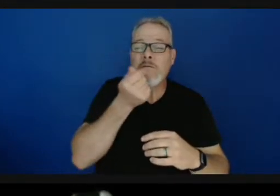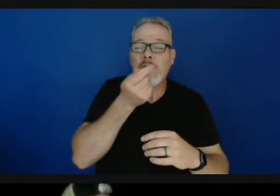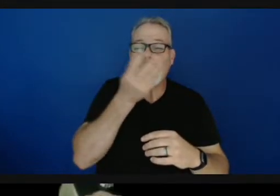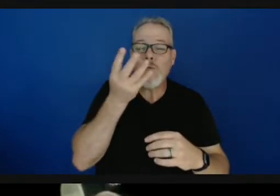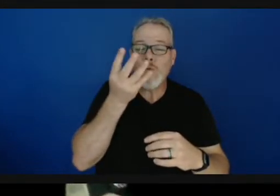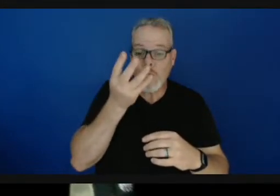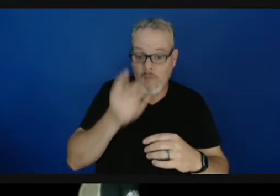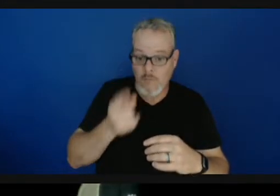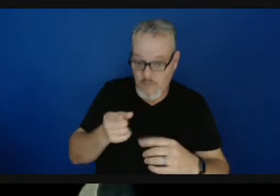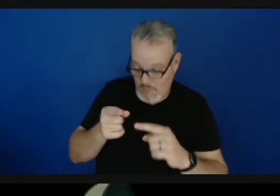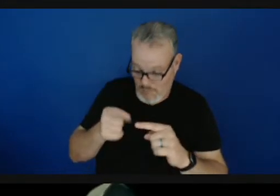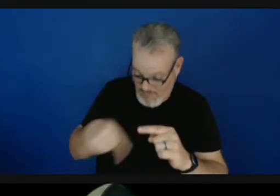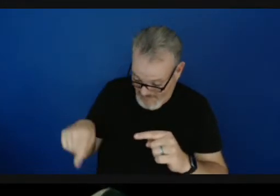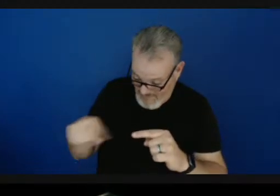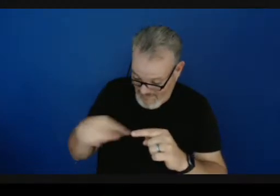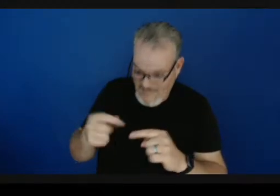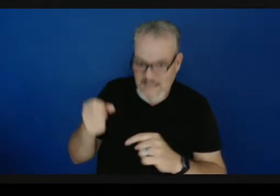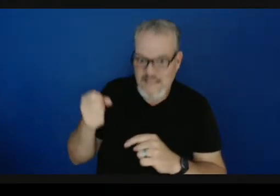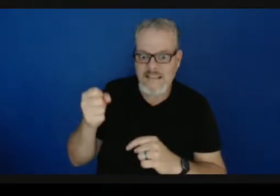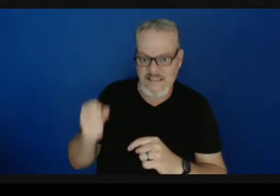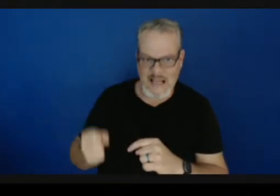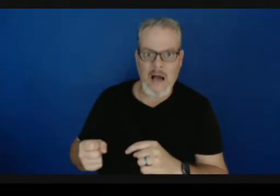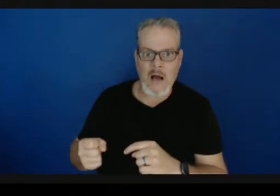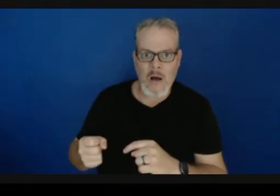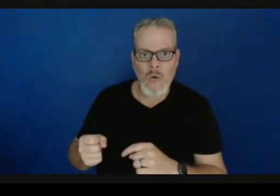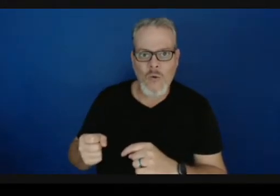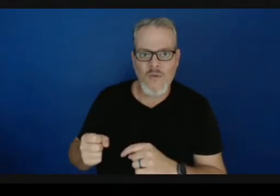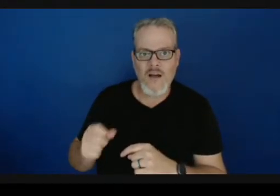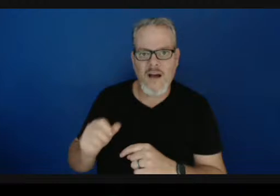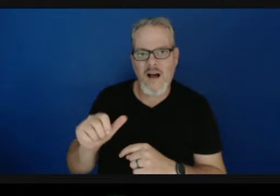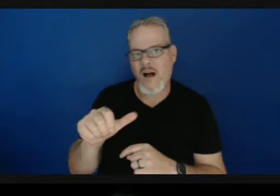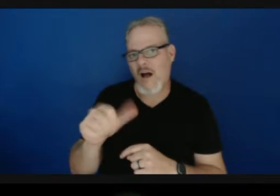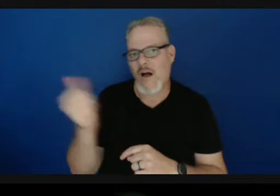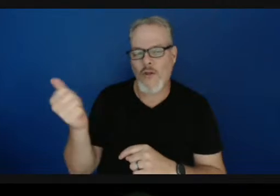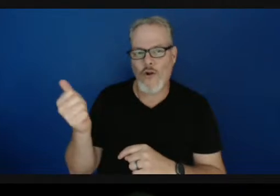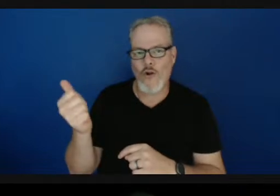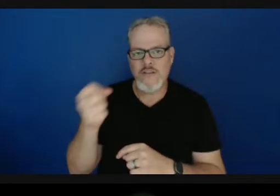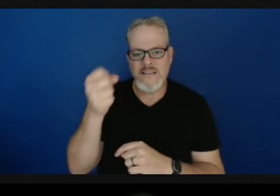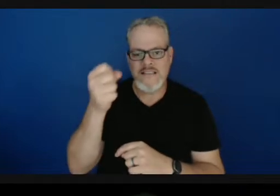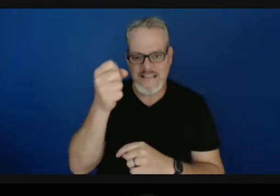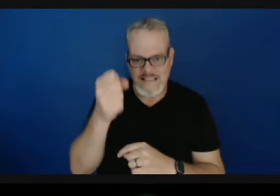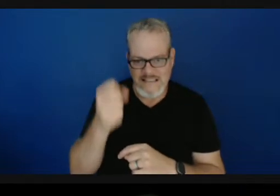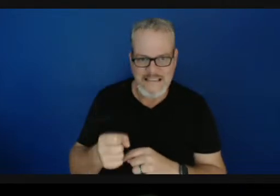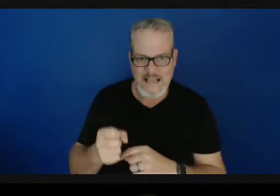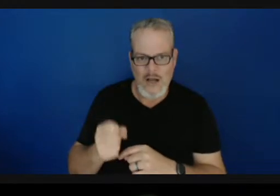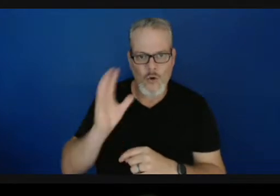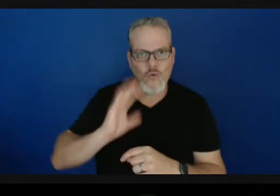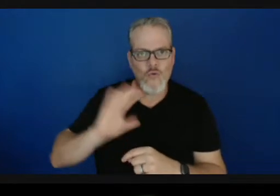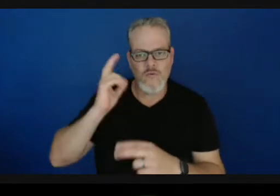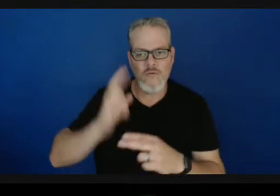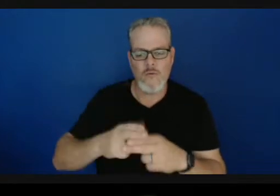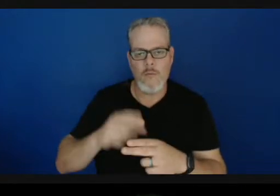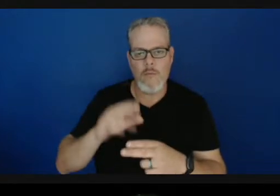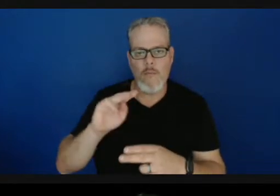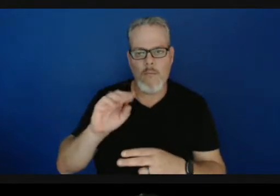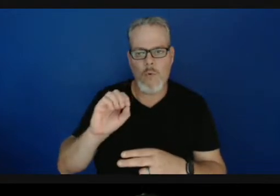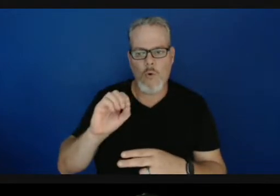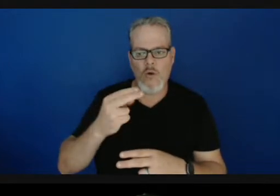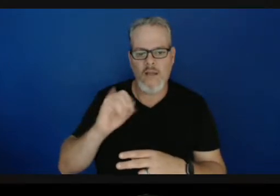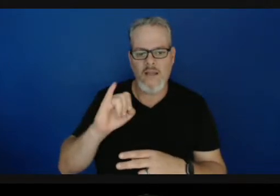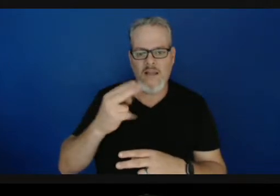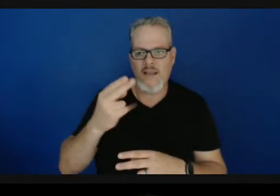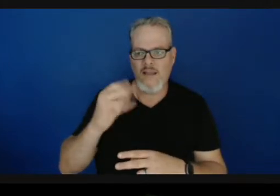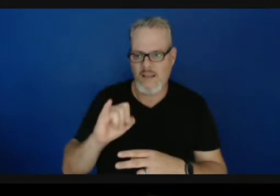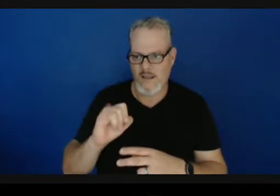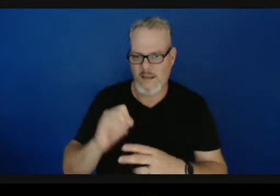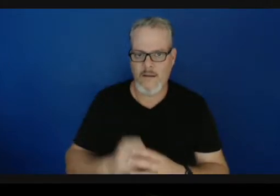We see the remains of the last 2 weeks over here at Kamaehua Kanaloa, formerly known as Loihi. And